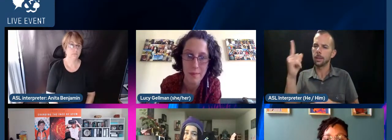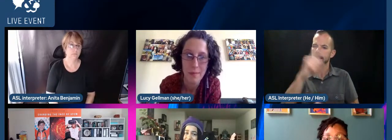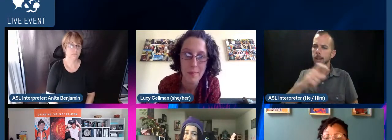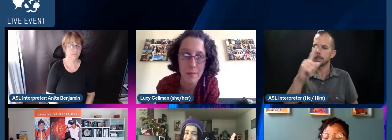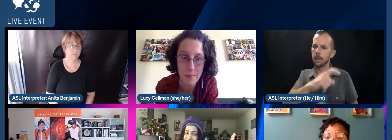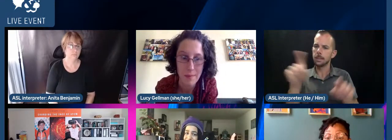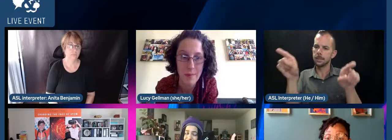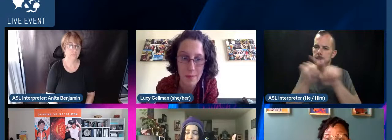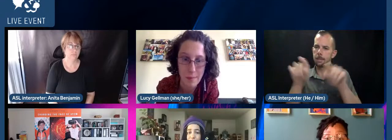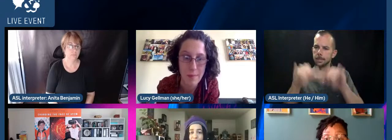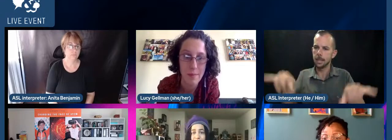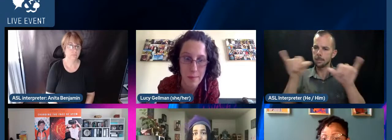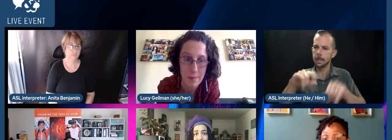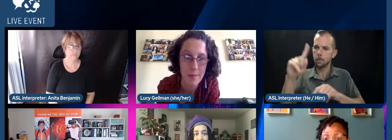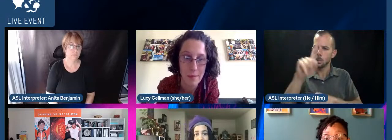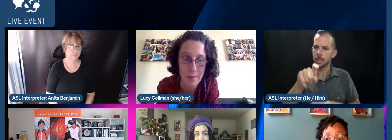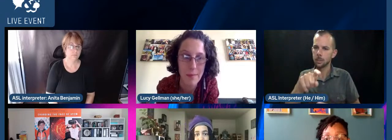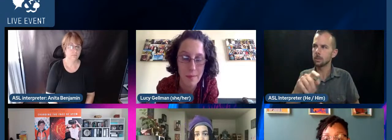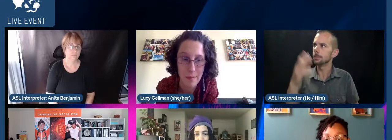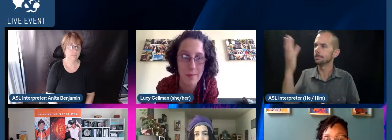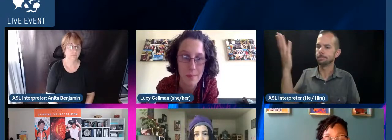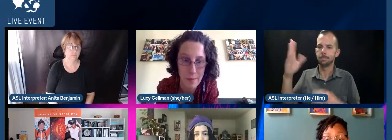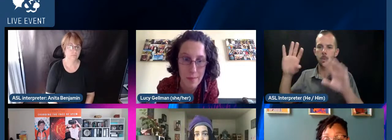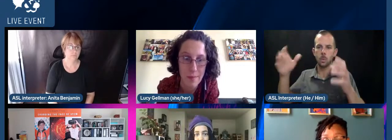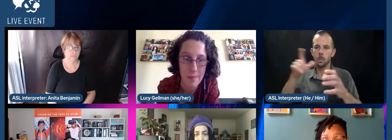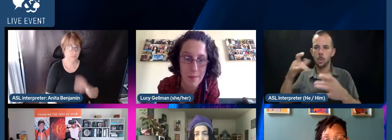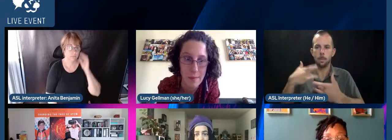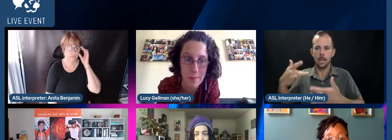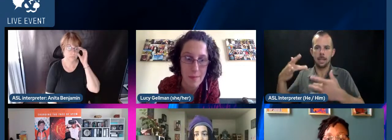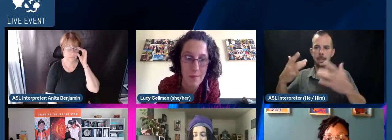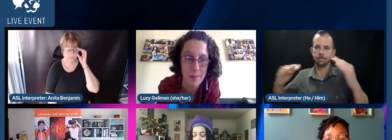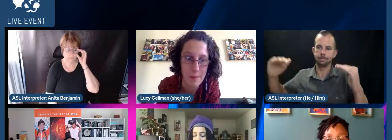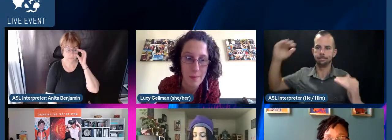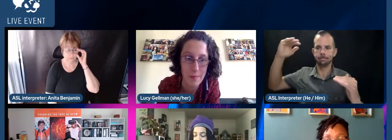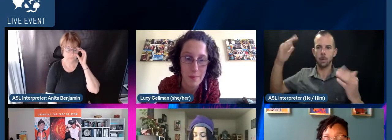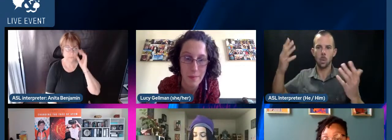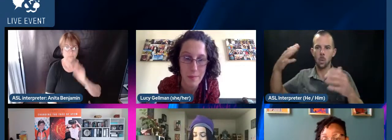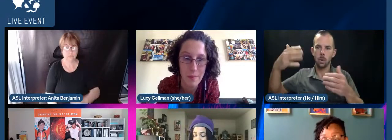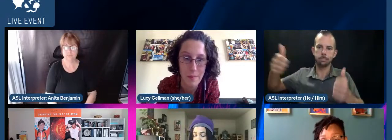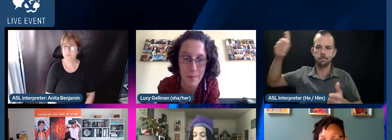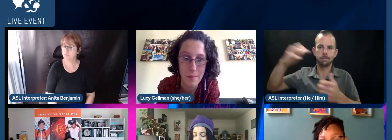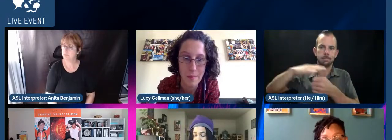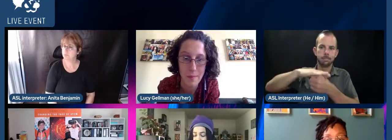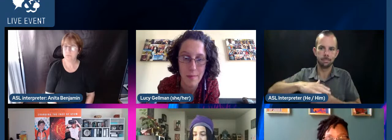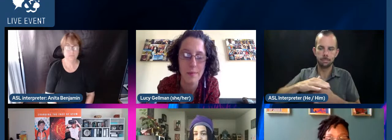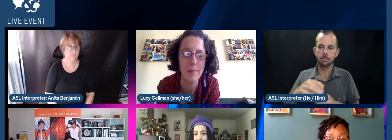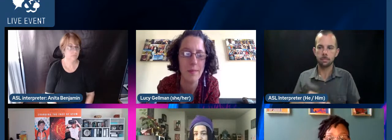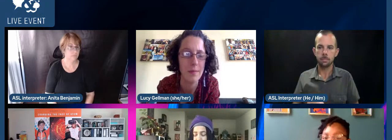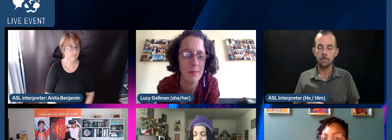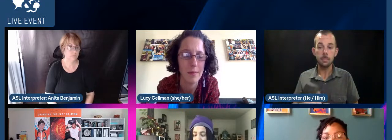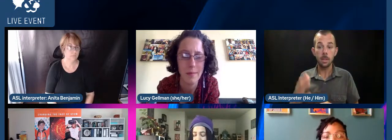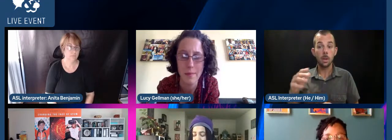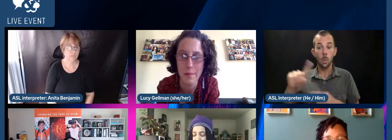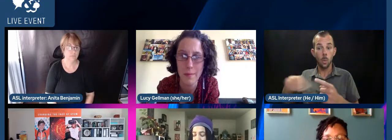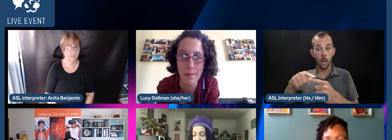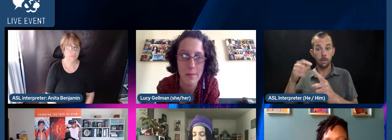me, like I didn't have to wait but a couple of weeks into the COVID-19 for them to take away my medication like I was a damn dog who could die in the street. They immediately took